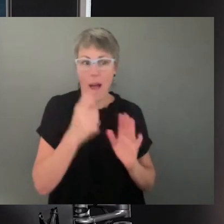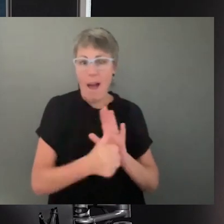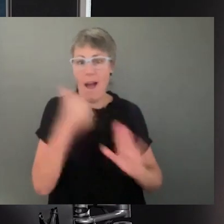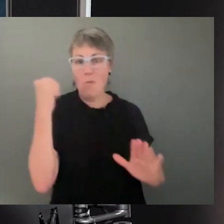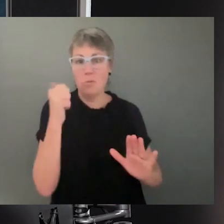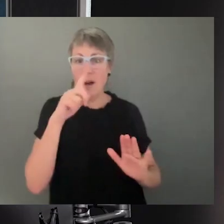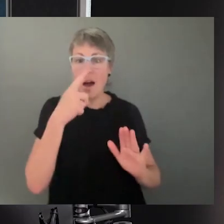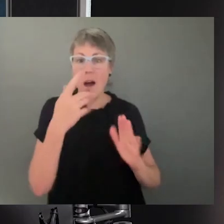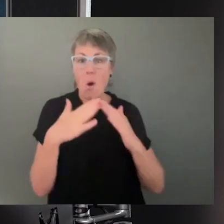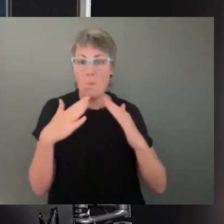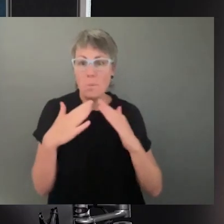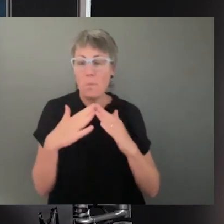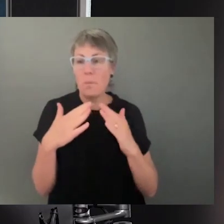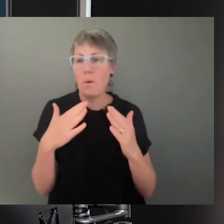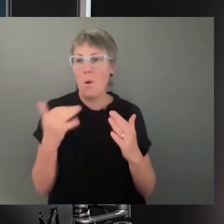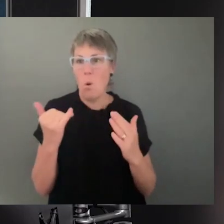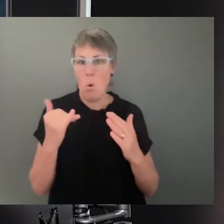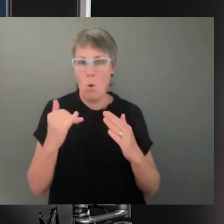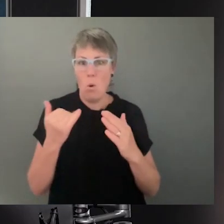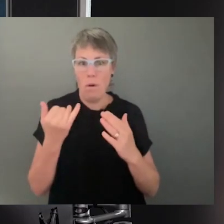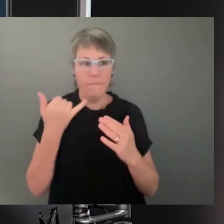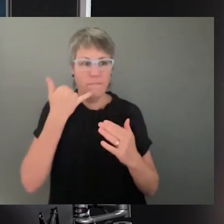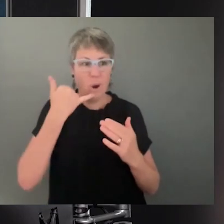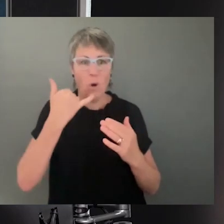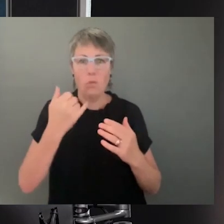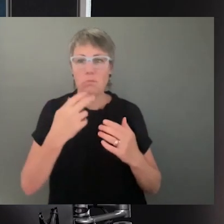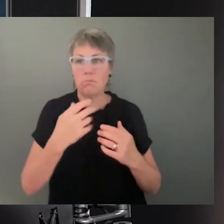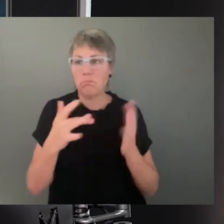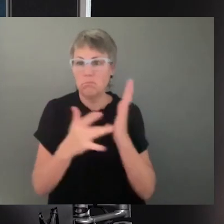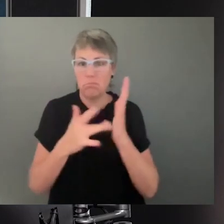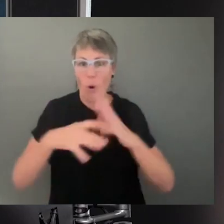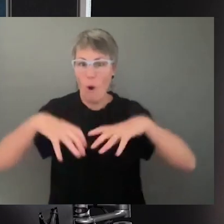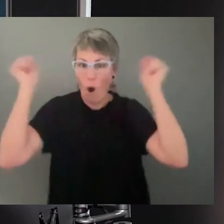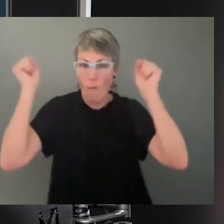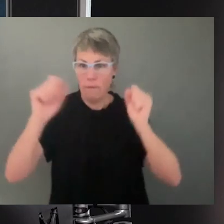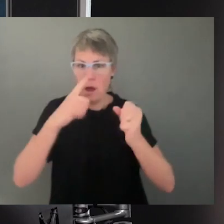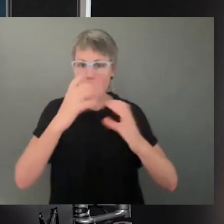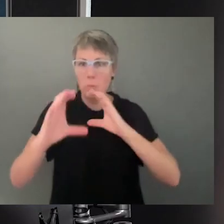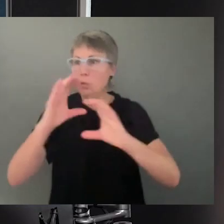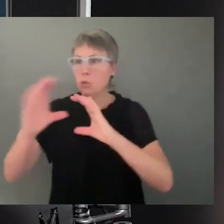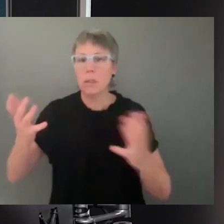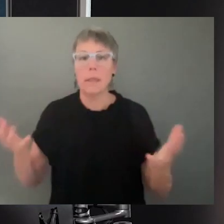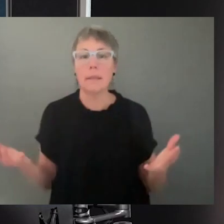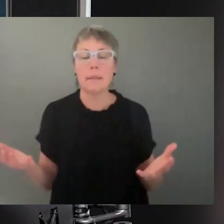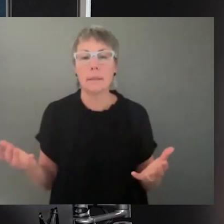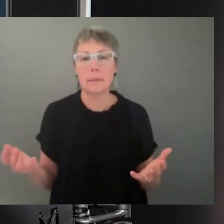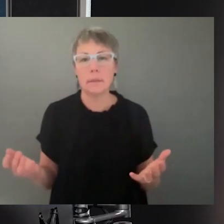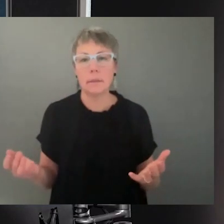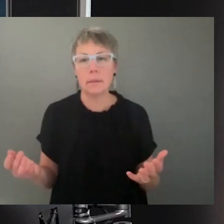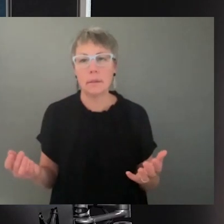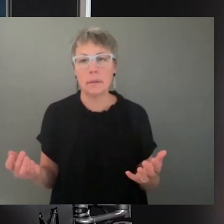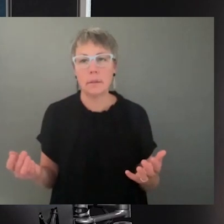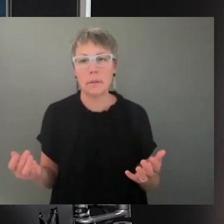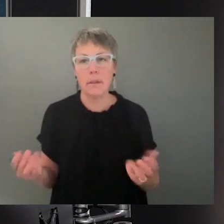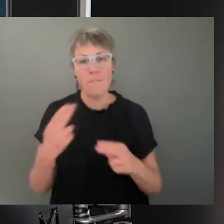extended periods of time. That meant that they were out of their homes and oftentimes out of communication for long periods of